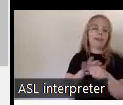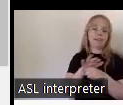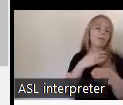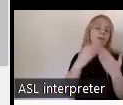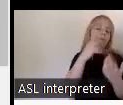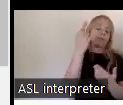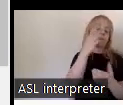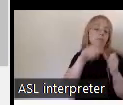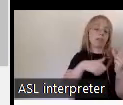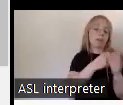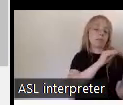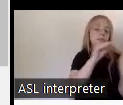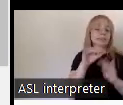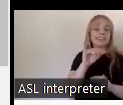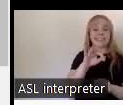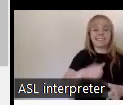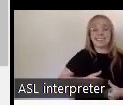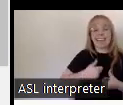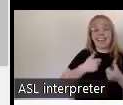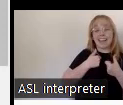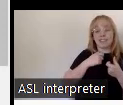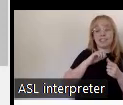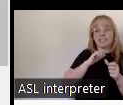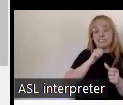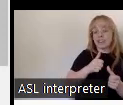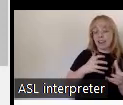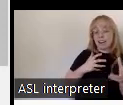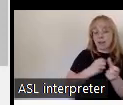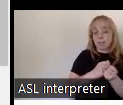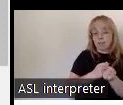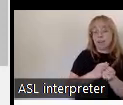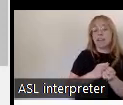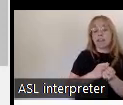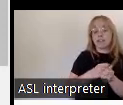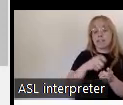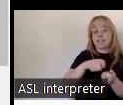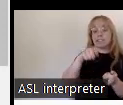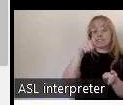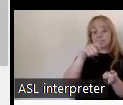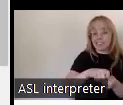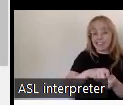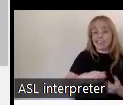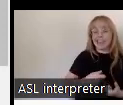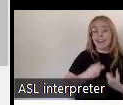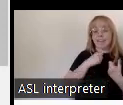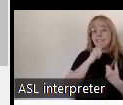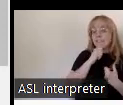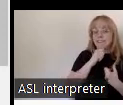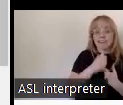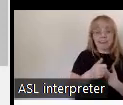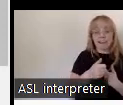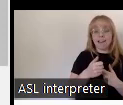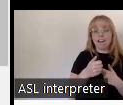for a move. If that address is not updated and does not reflect the exact address that is with the